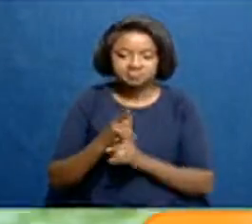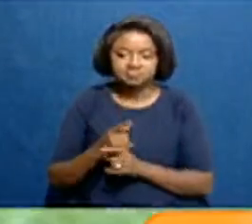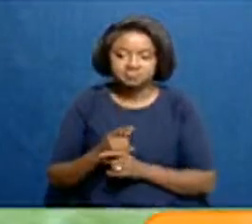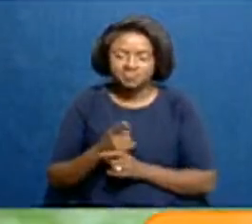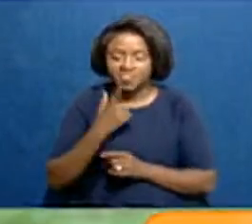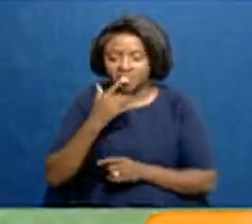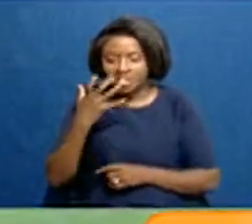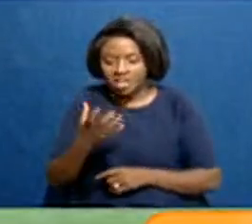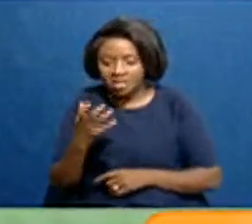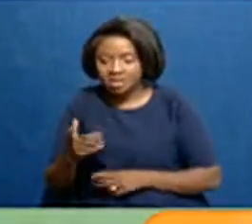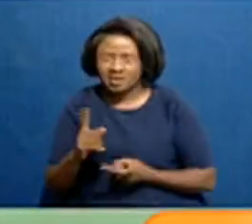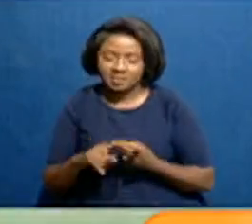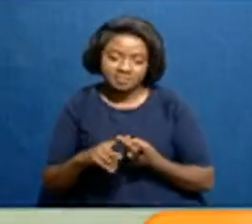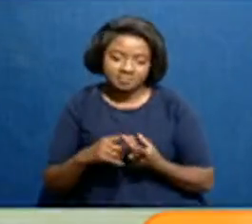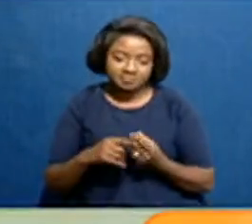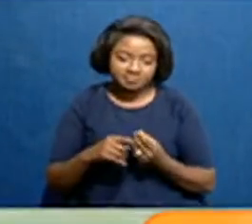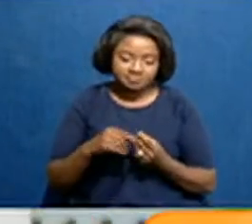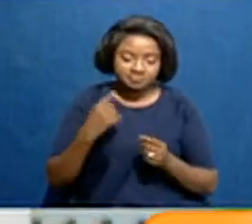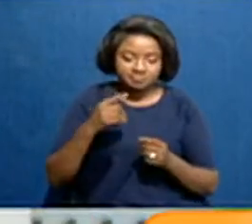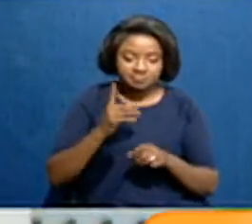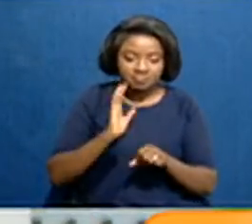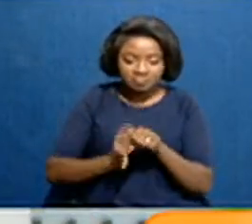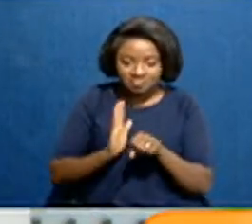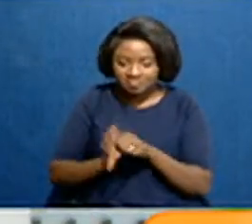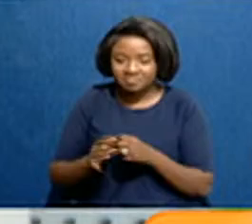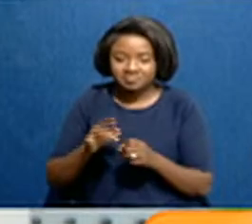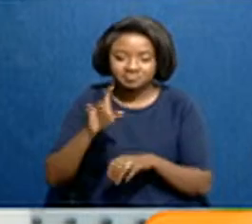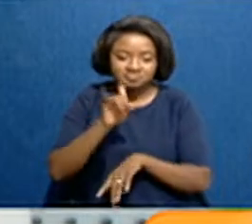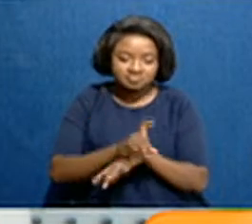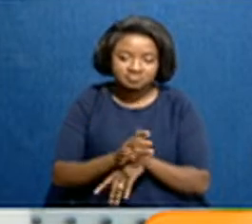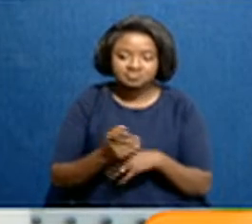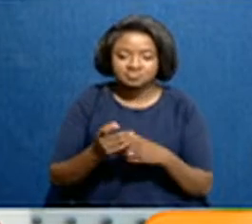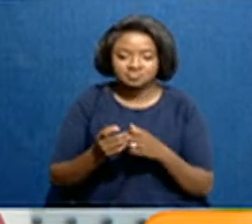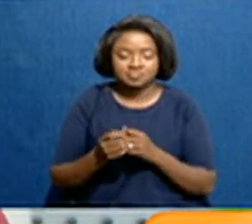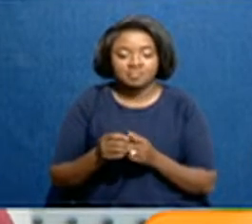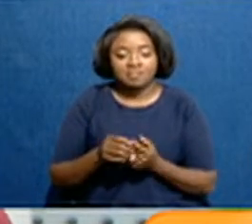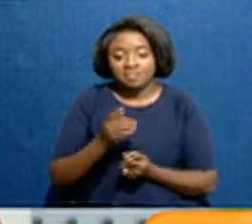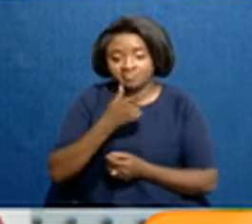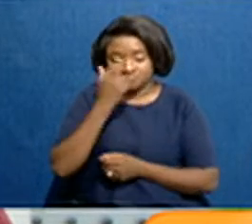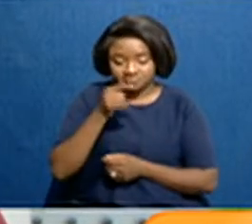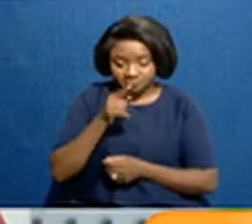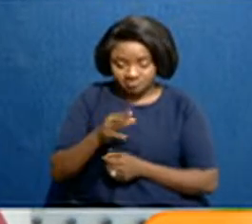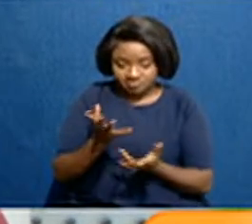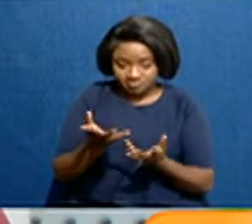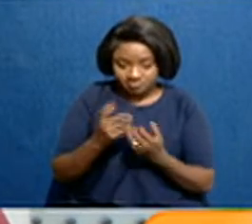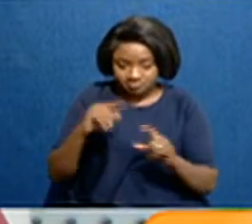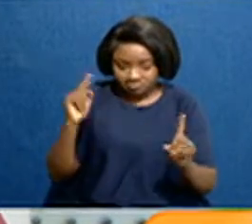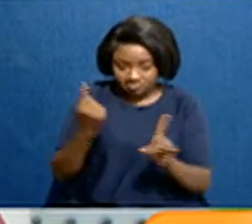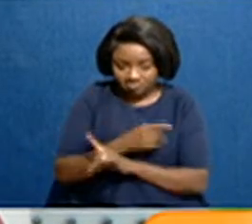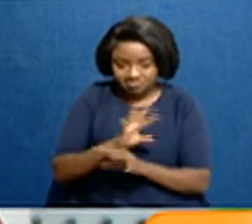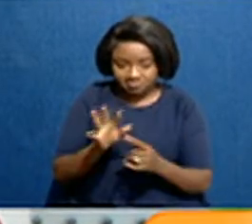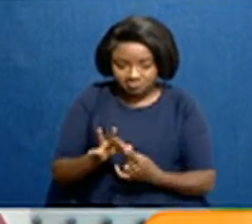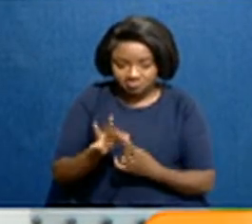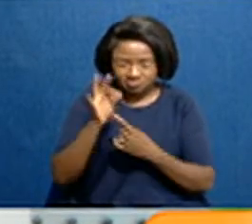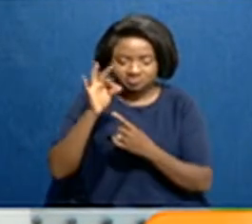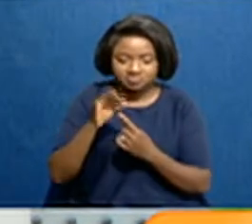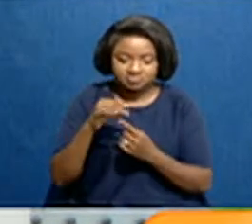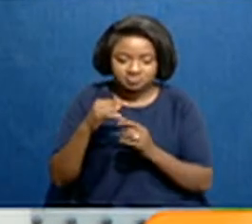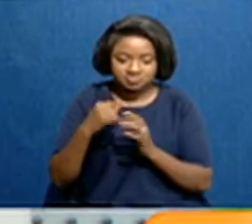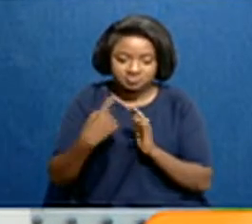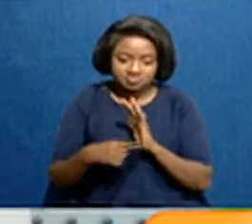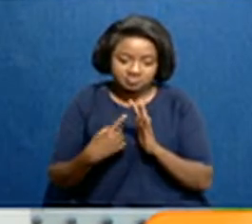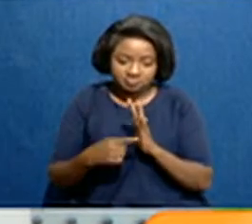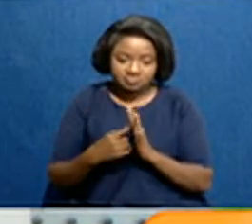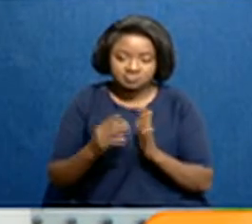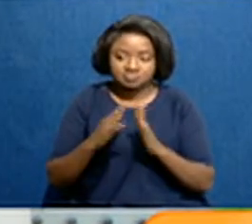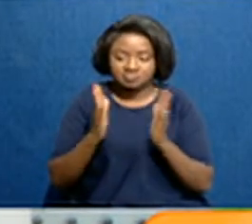tomatoes, cucumbers, cabbages, etc., etc. Since it requires a completely different facility and I could not do it